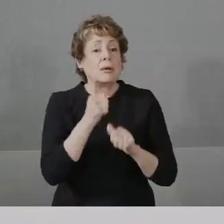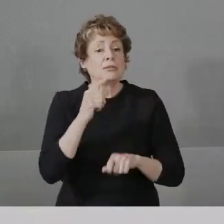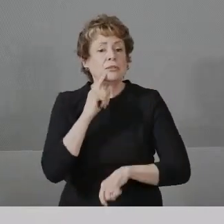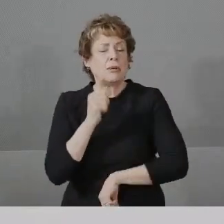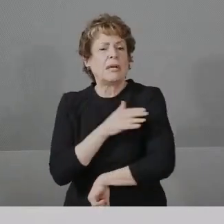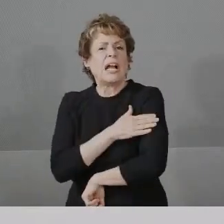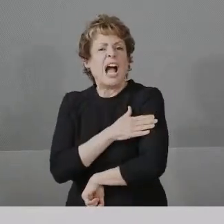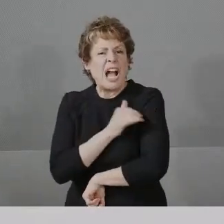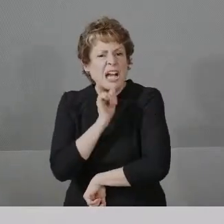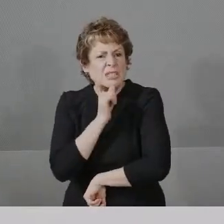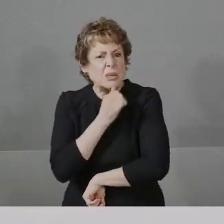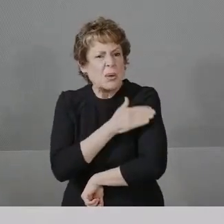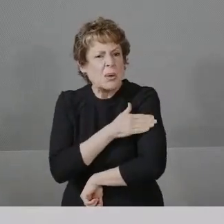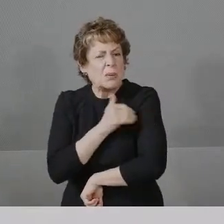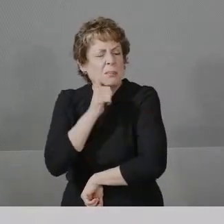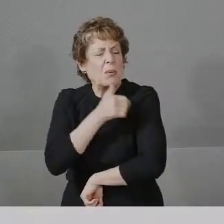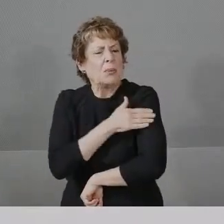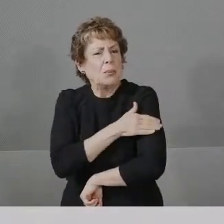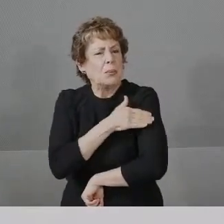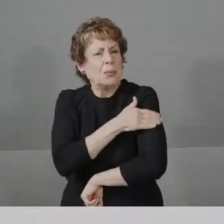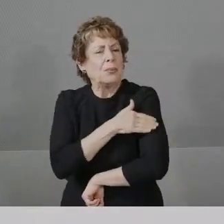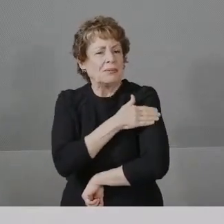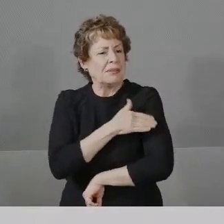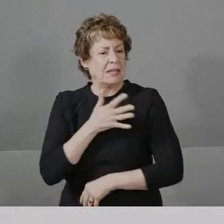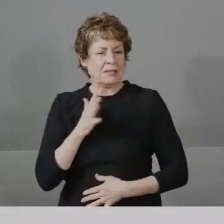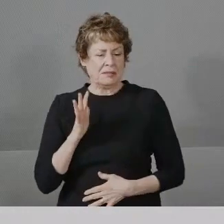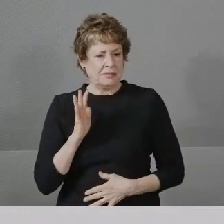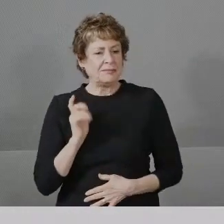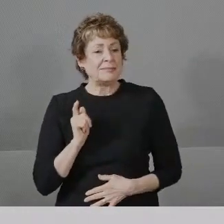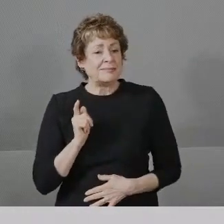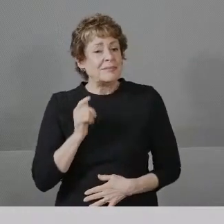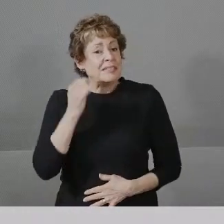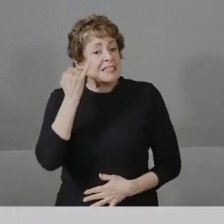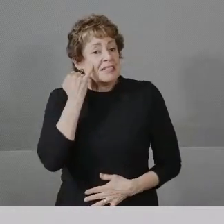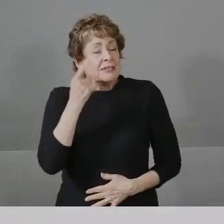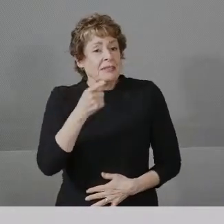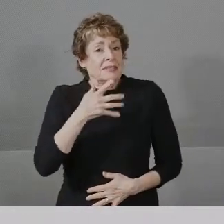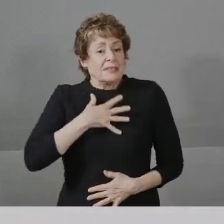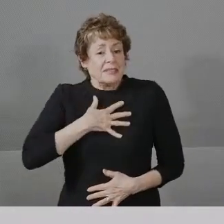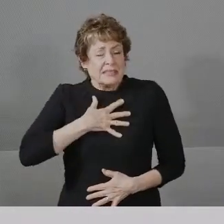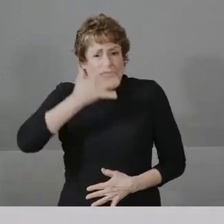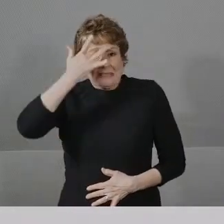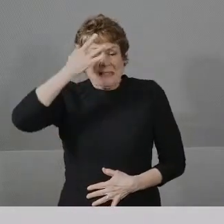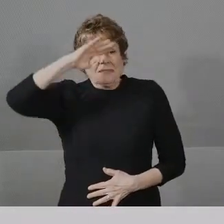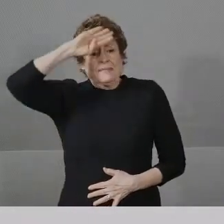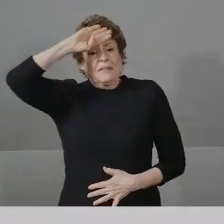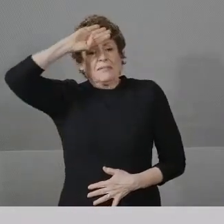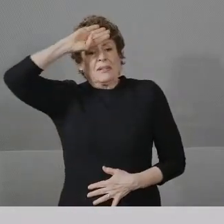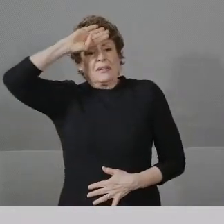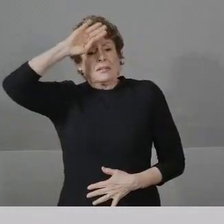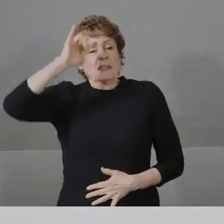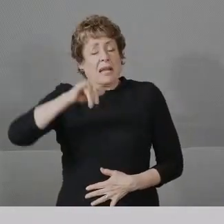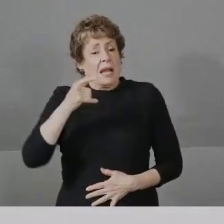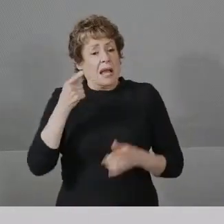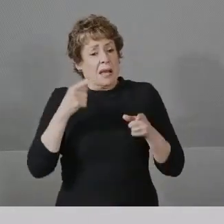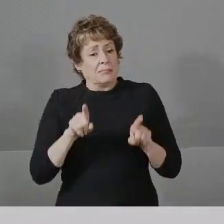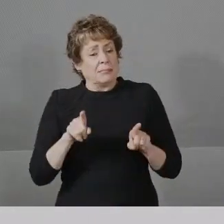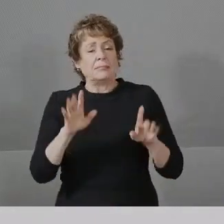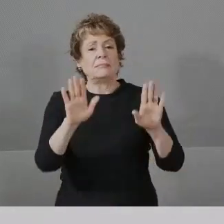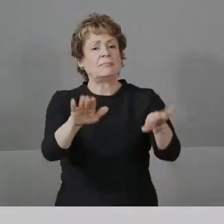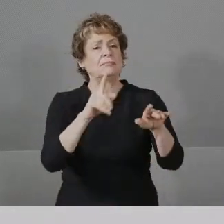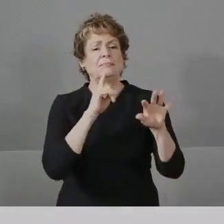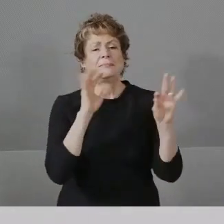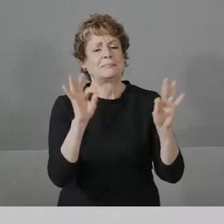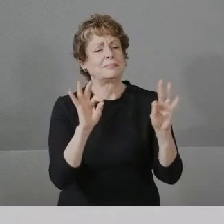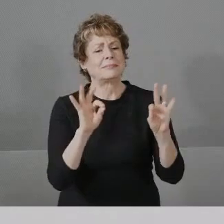it's a signal that your body is responding and producing an immune response to the vaccine. Depending on the vaccine, a